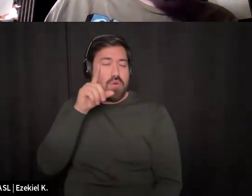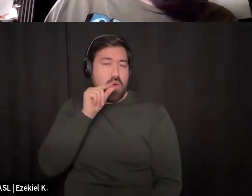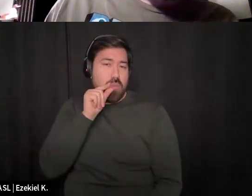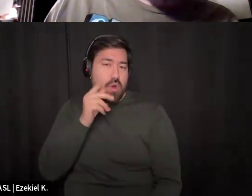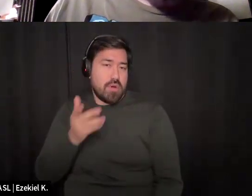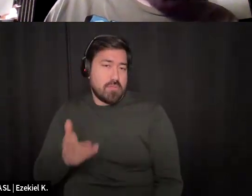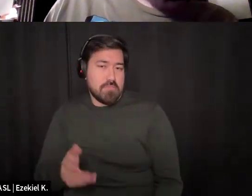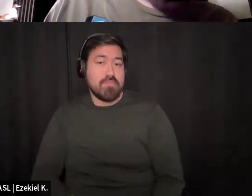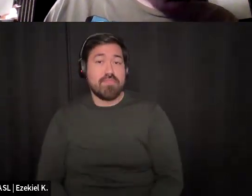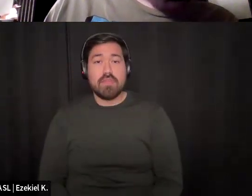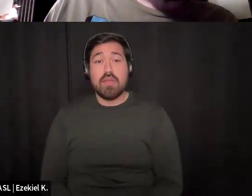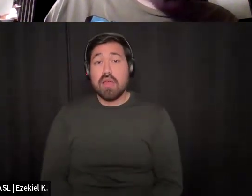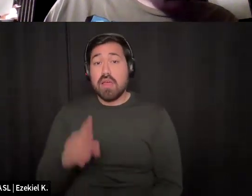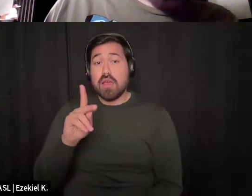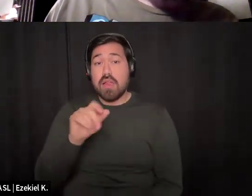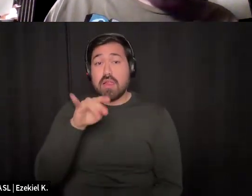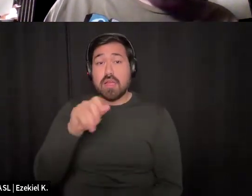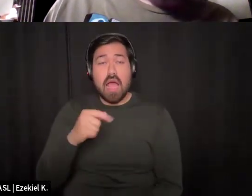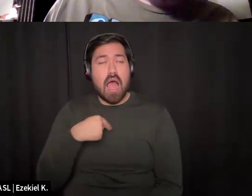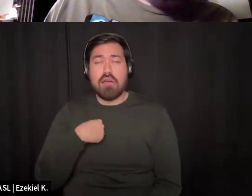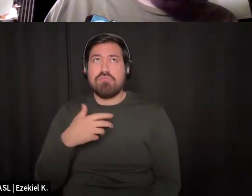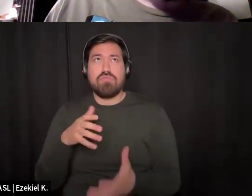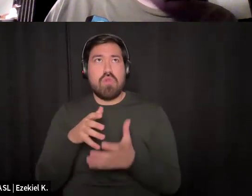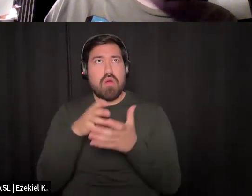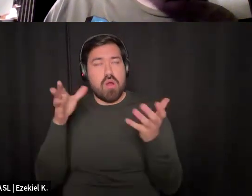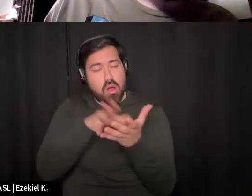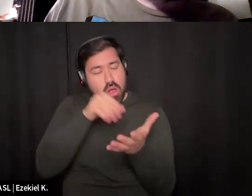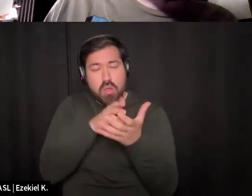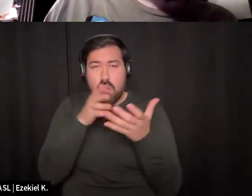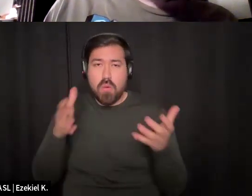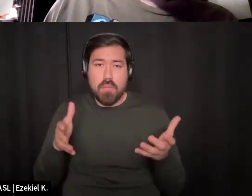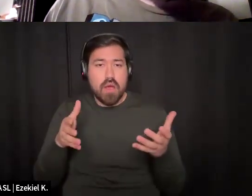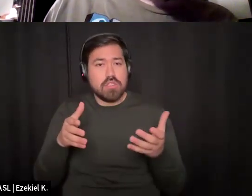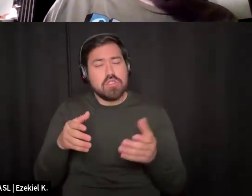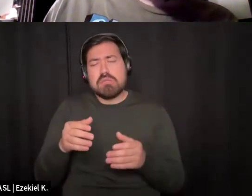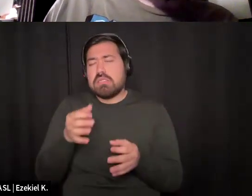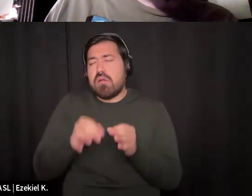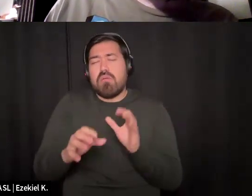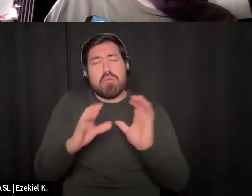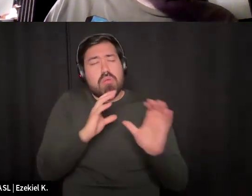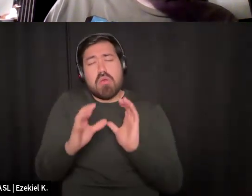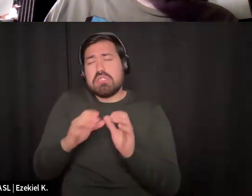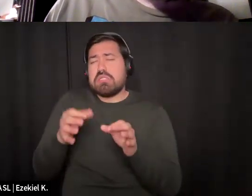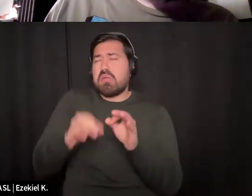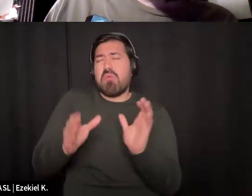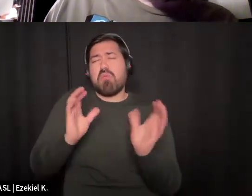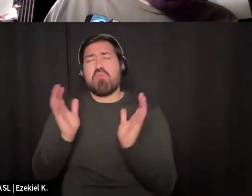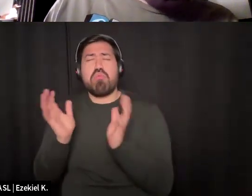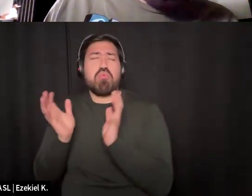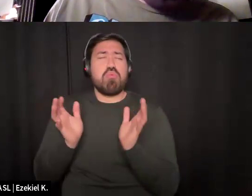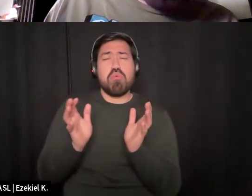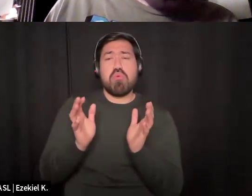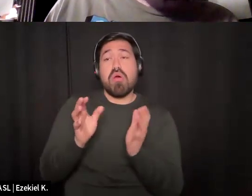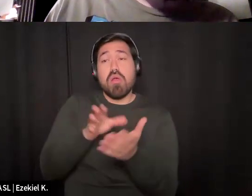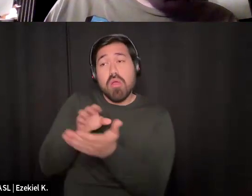Oh, I've learned so much just from chatting with other people, in casual conversation, like the ones